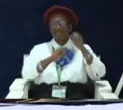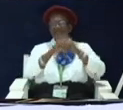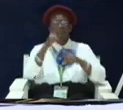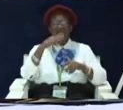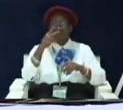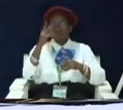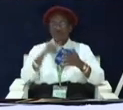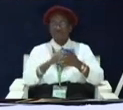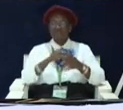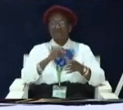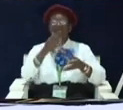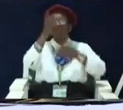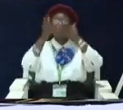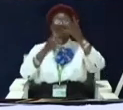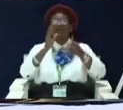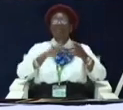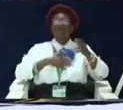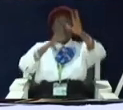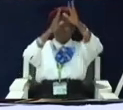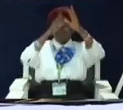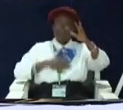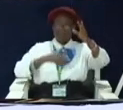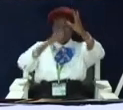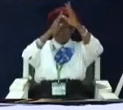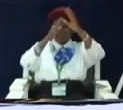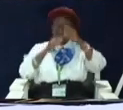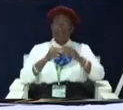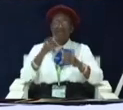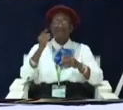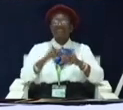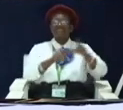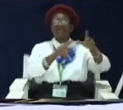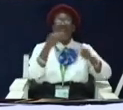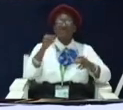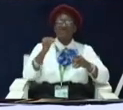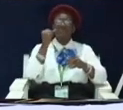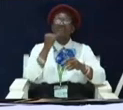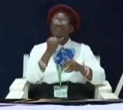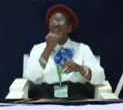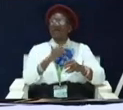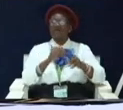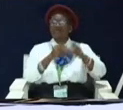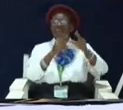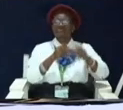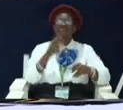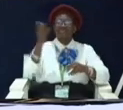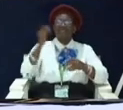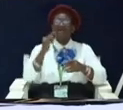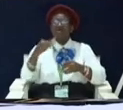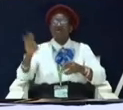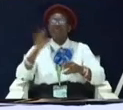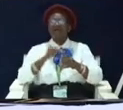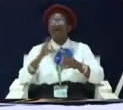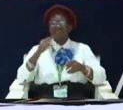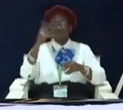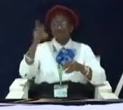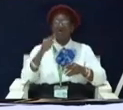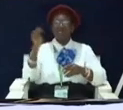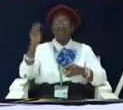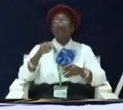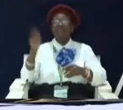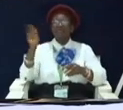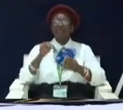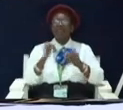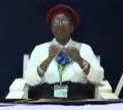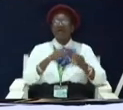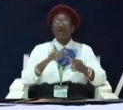it, and he cried, "My father, my father, the chariot of Israel and the horsemen thereof." And he saw him no more, and